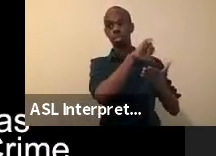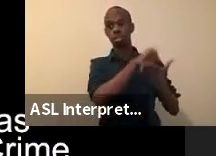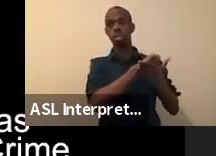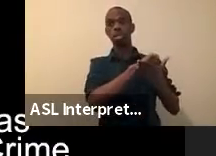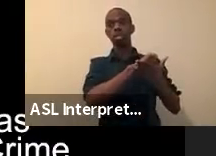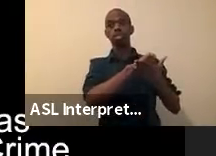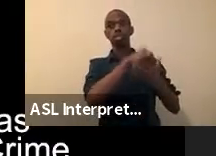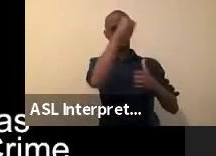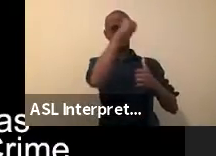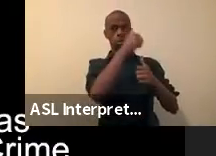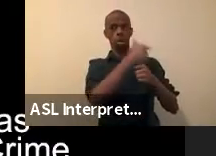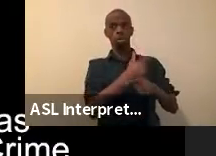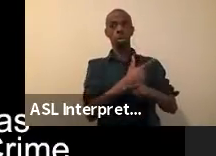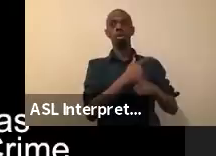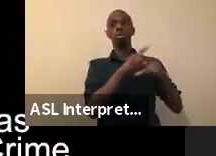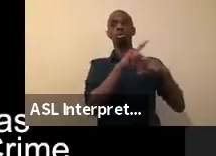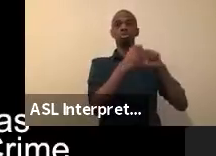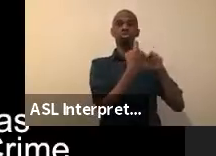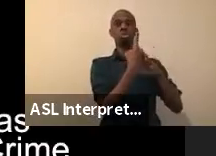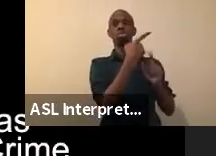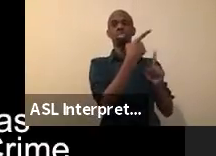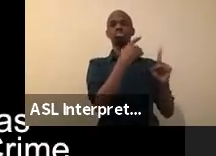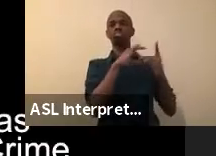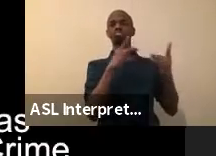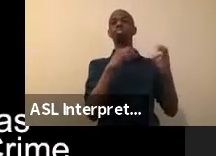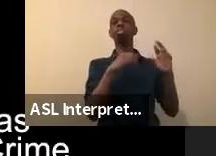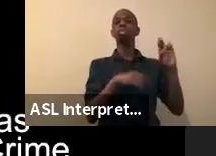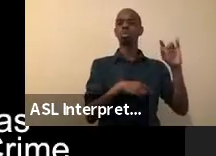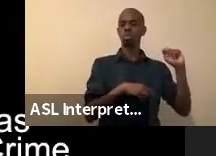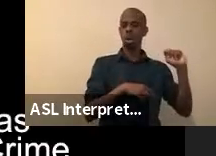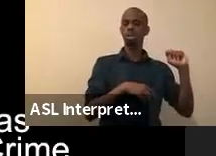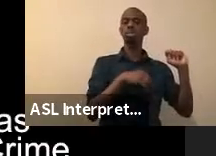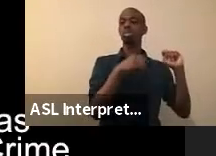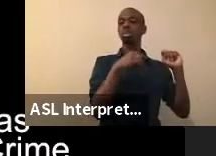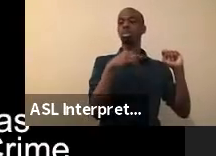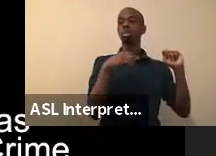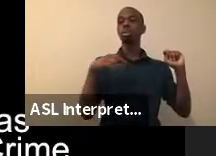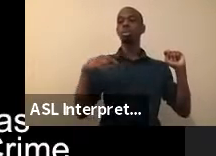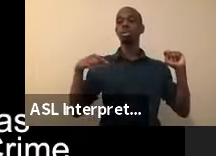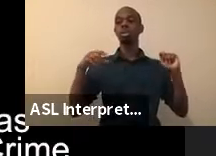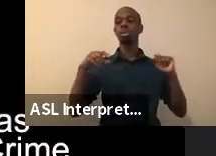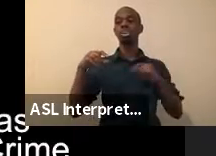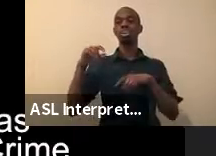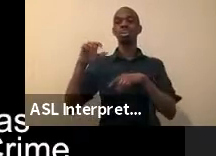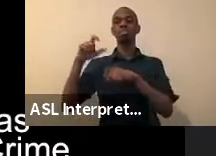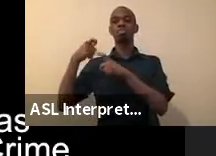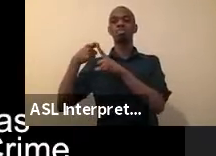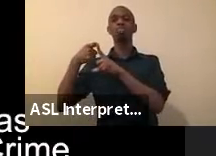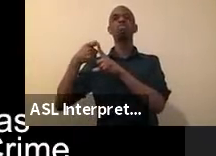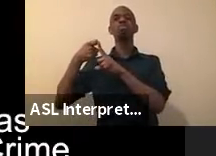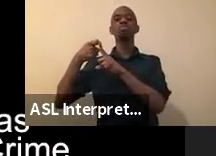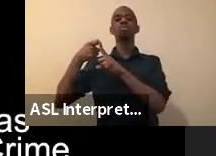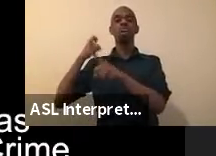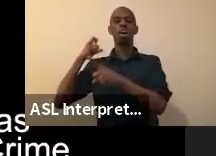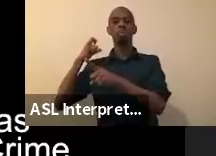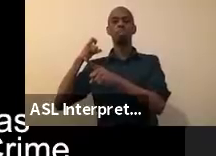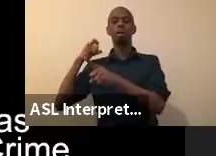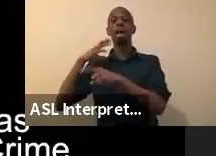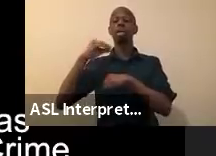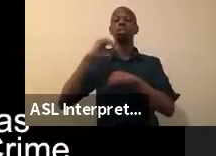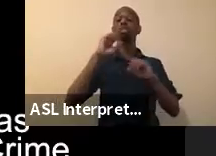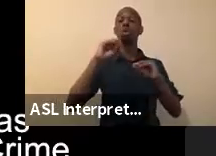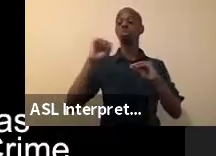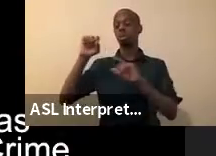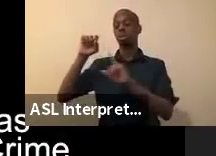thought he was getting a ride from a couple white guys, and those white guys killed him, and they dragged his body, and his body